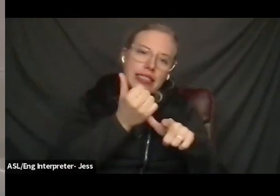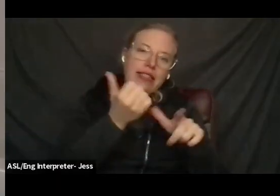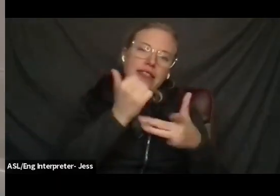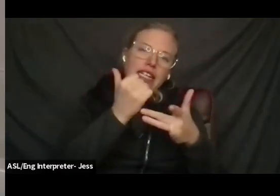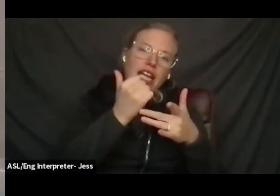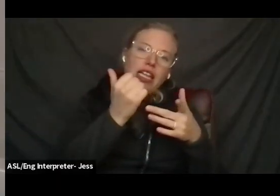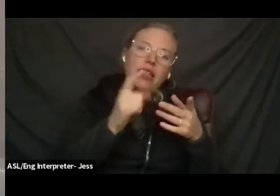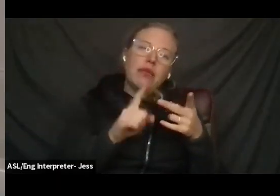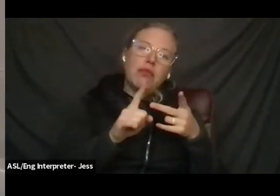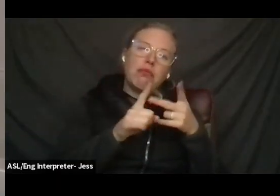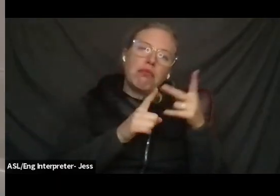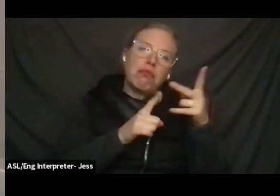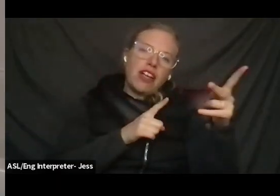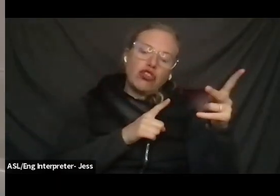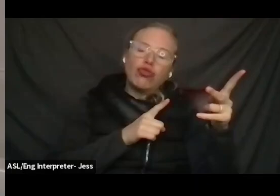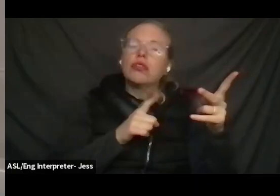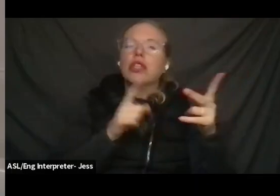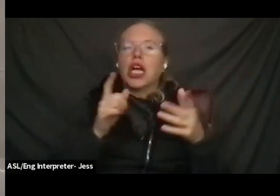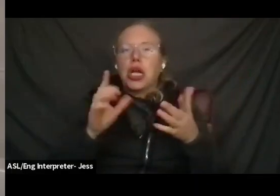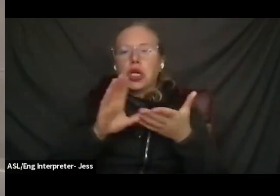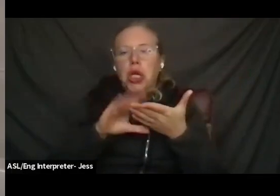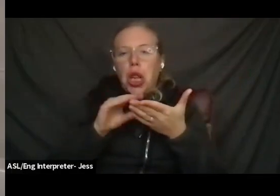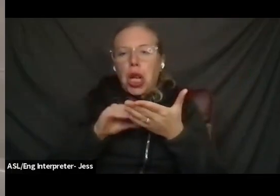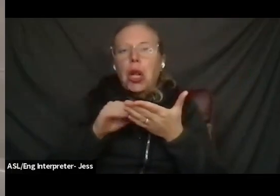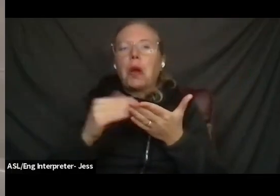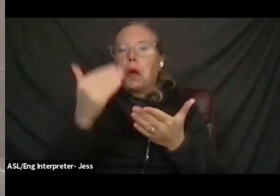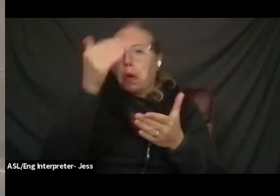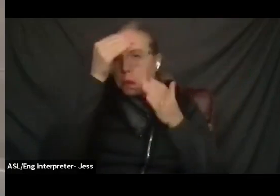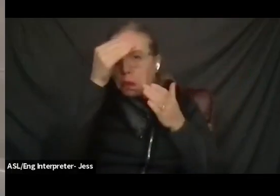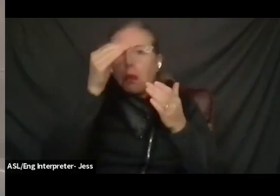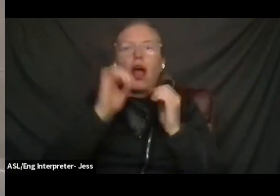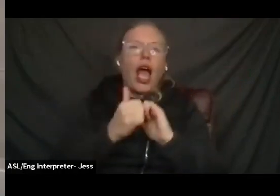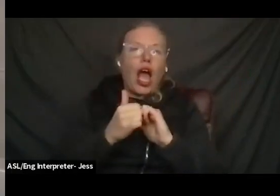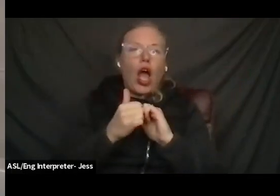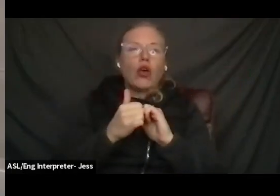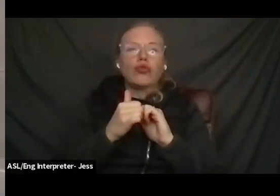are highly trained to help know how to